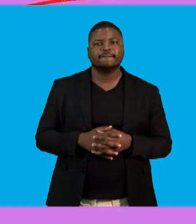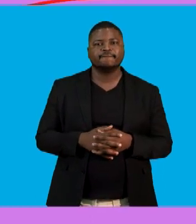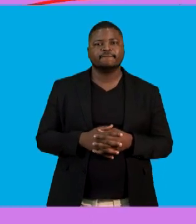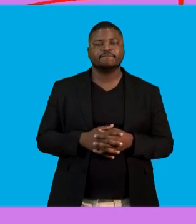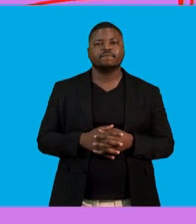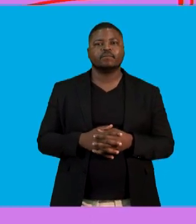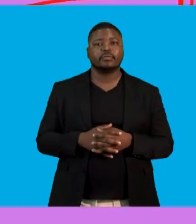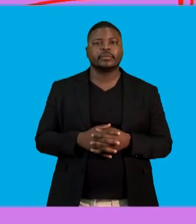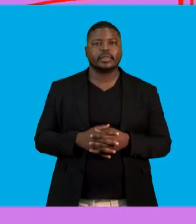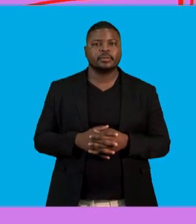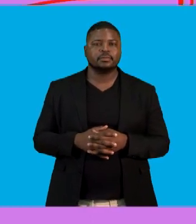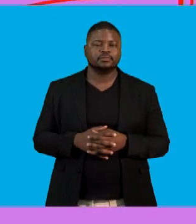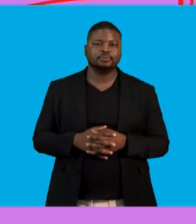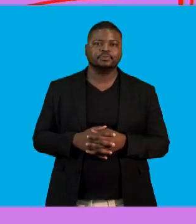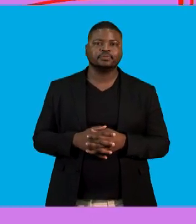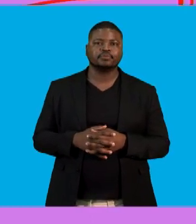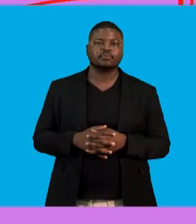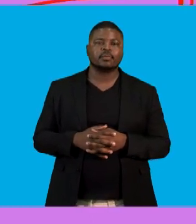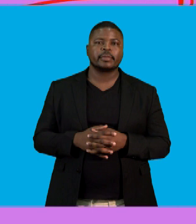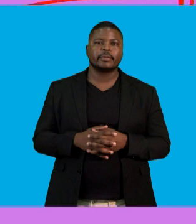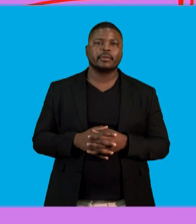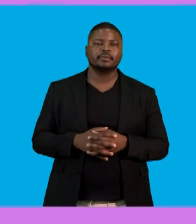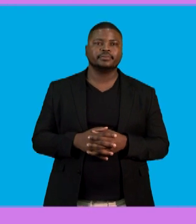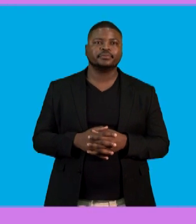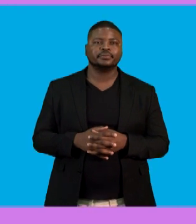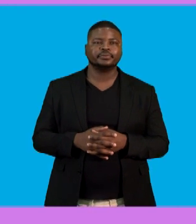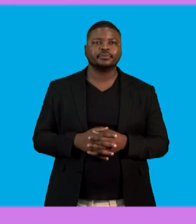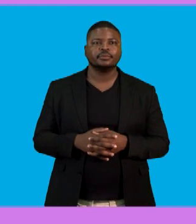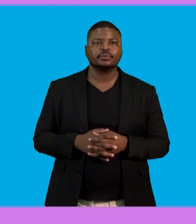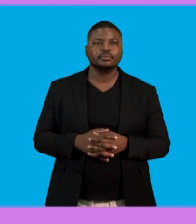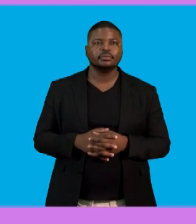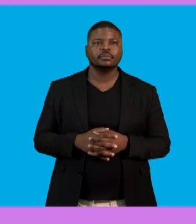flour will be needed to make a cake for 18 people.